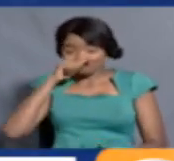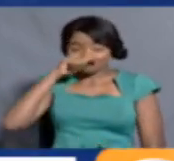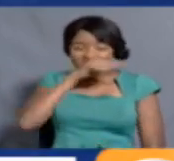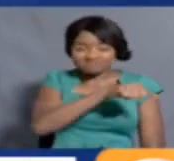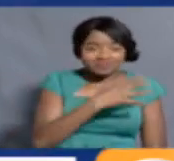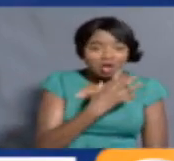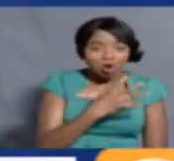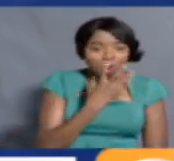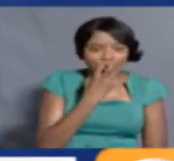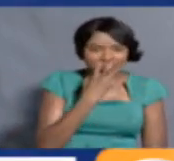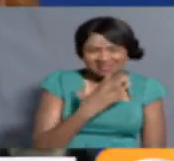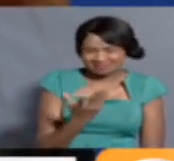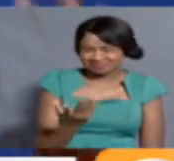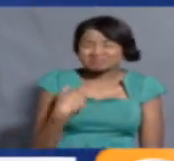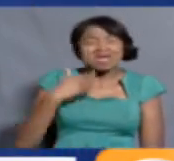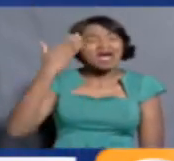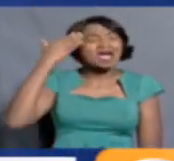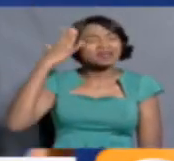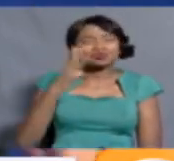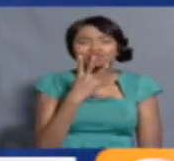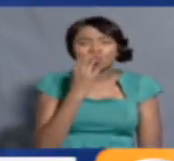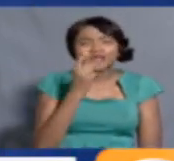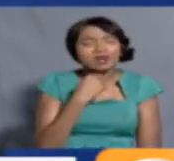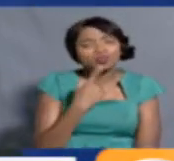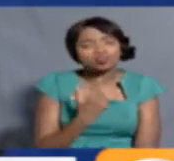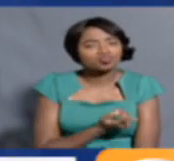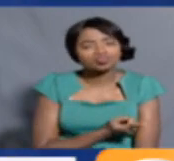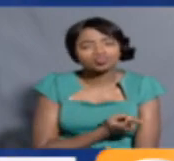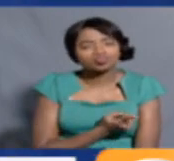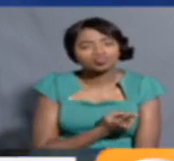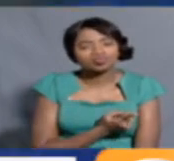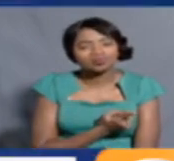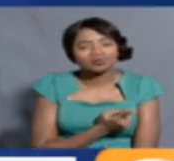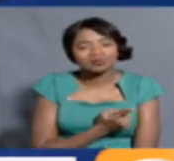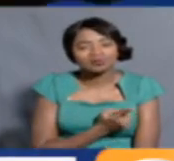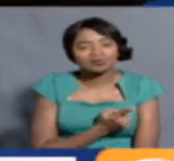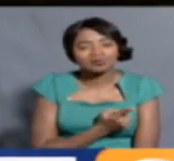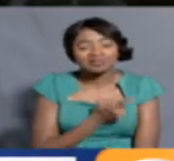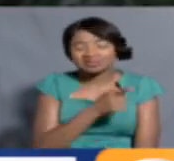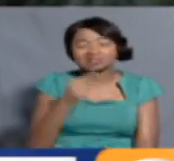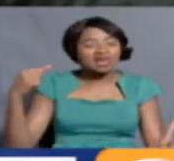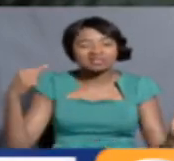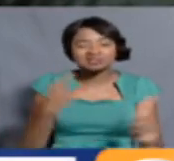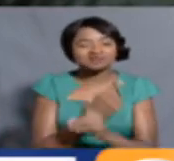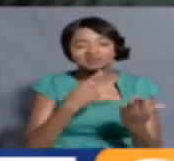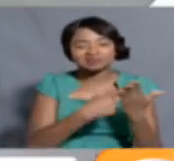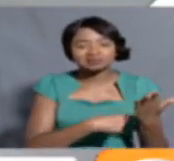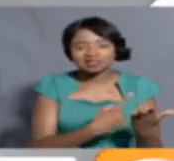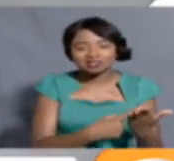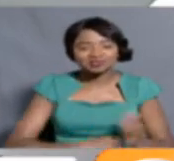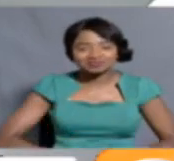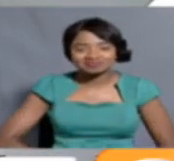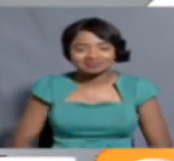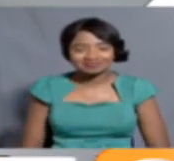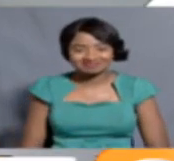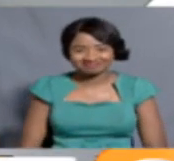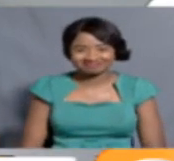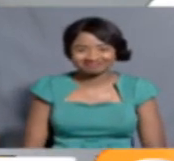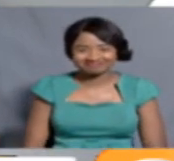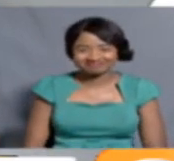Me, I have no clue even who ODM is. I don't know. Me, I've never. That's a different setup. Uhuru